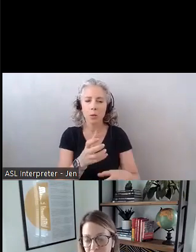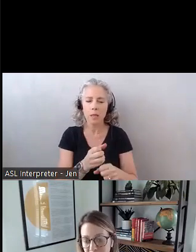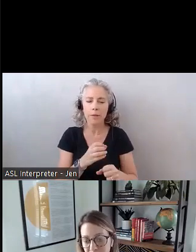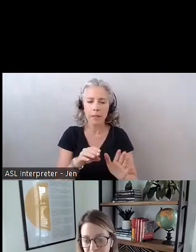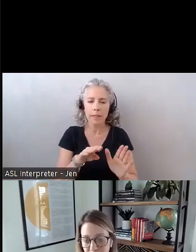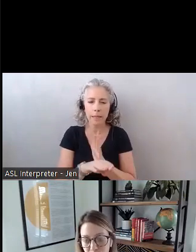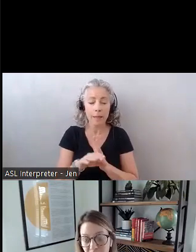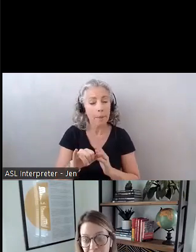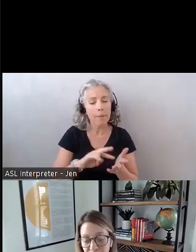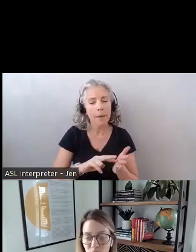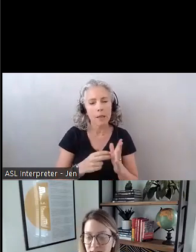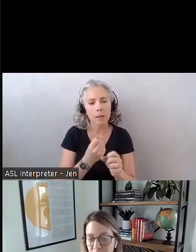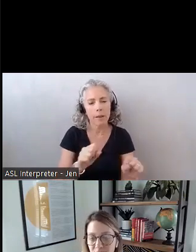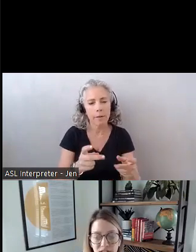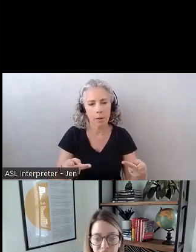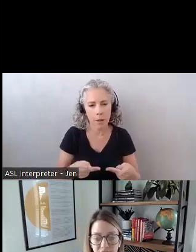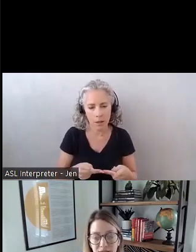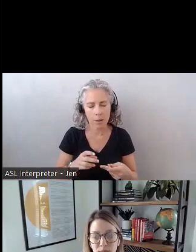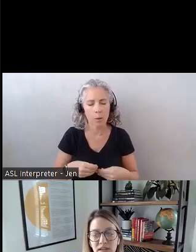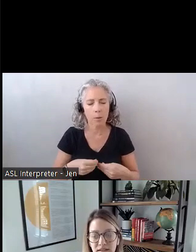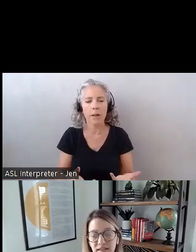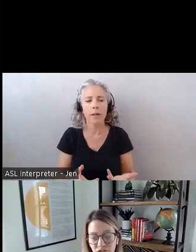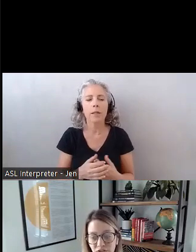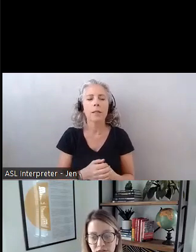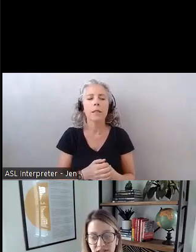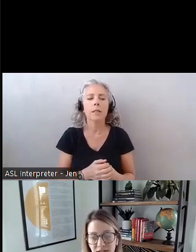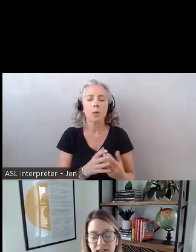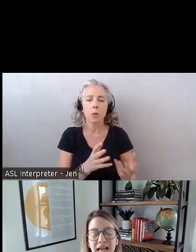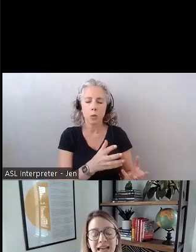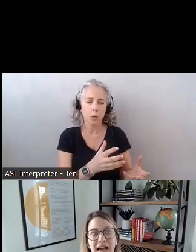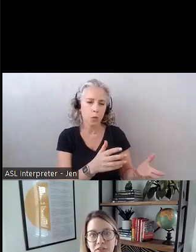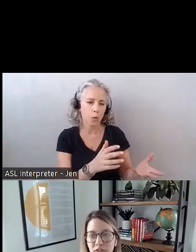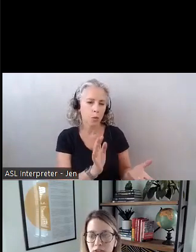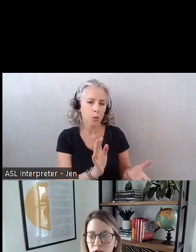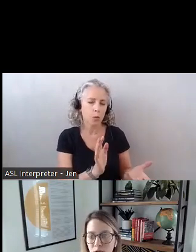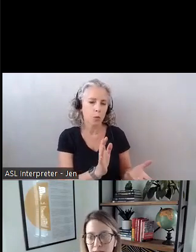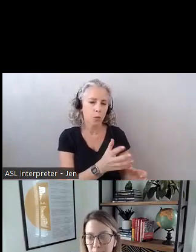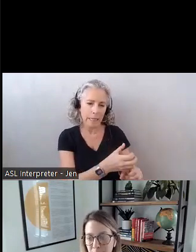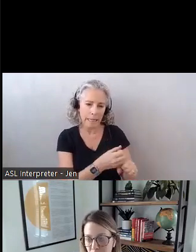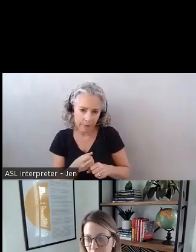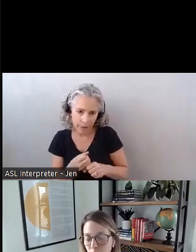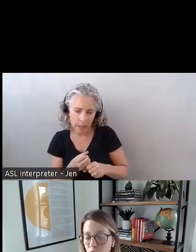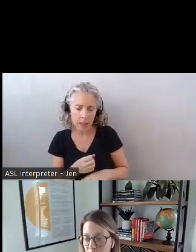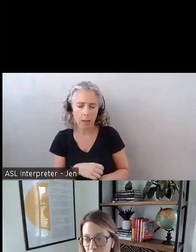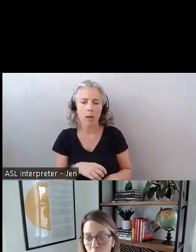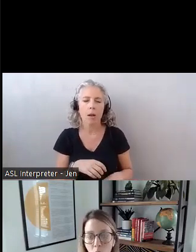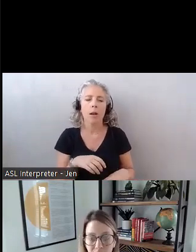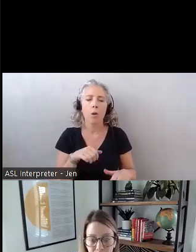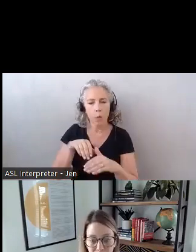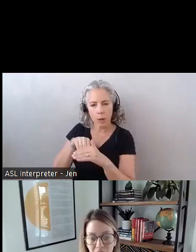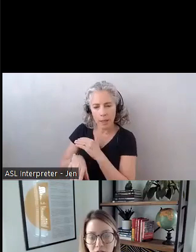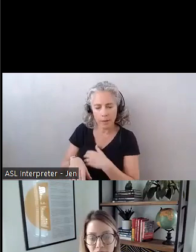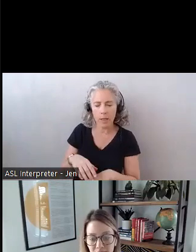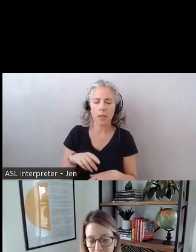be, right? The CCBHC provides crisis receiving and stabilization services that have to include at minimum urgent